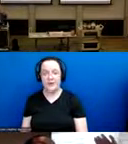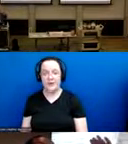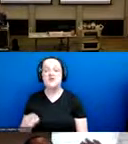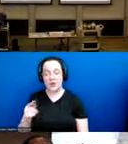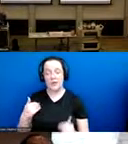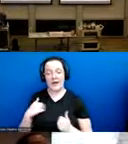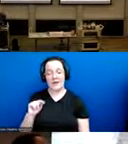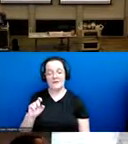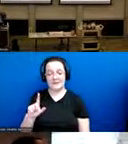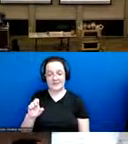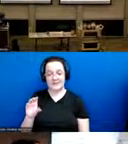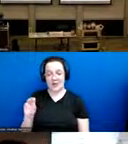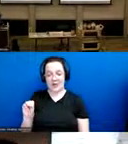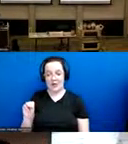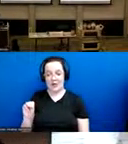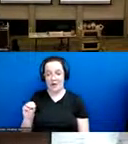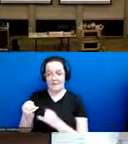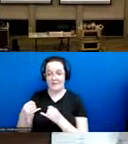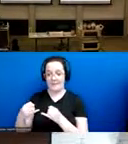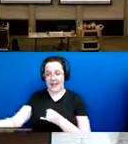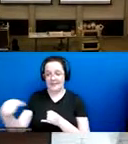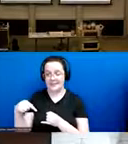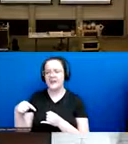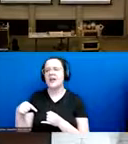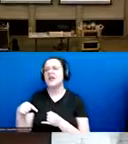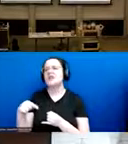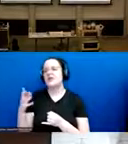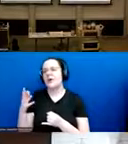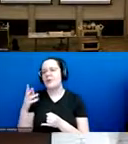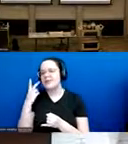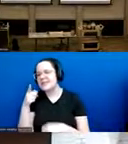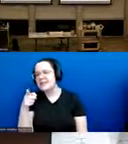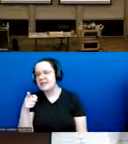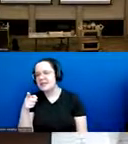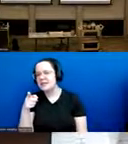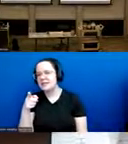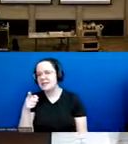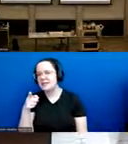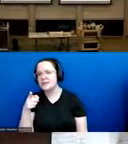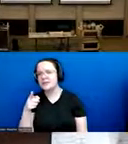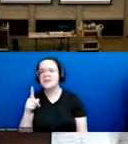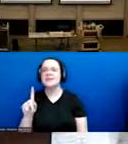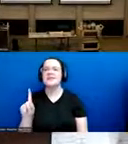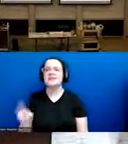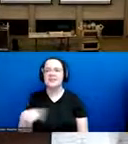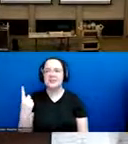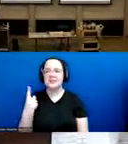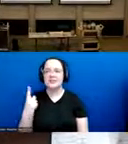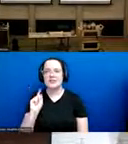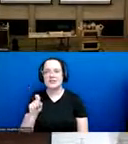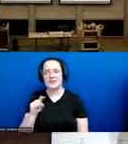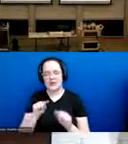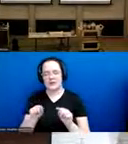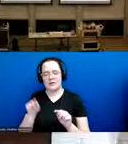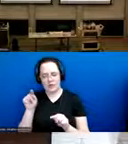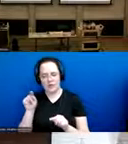So the only thing that you need to do, as you see in this here, right? You need to use the right pumps and get to the right state,